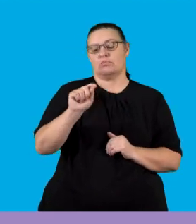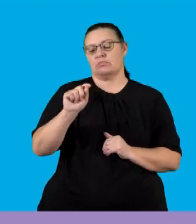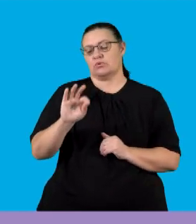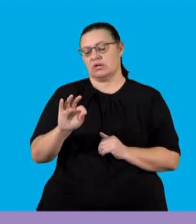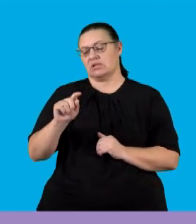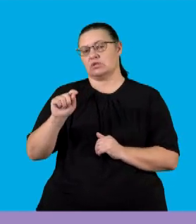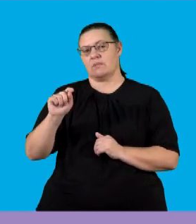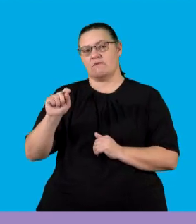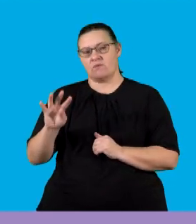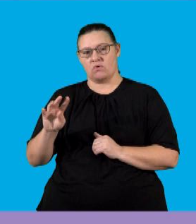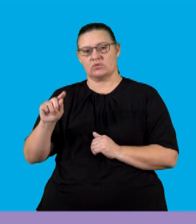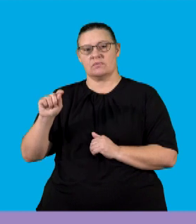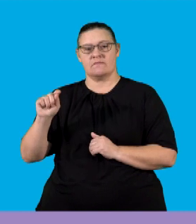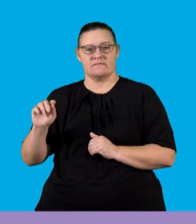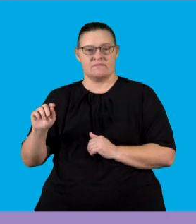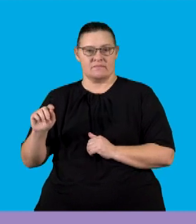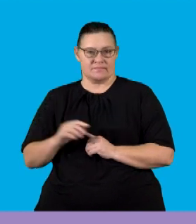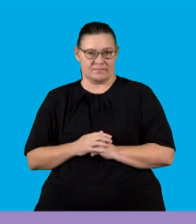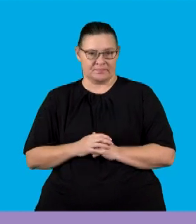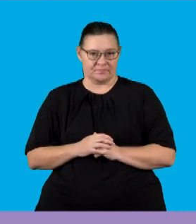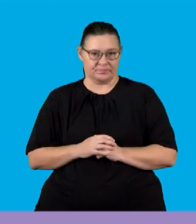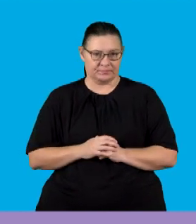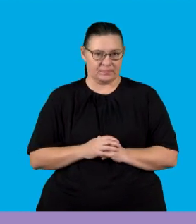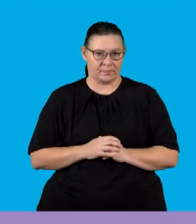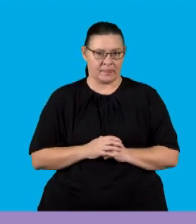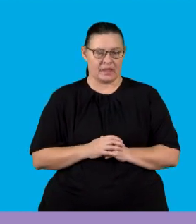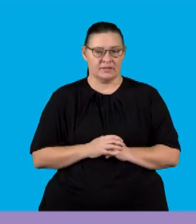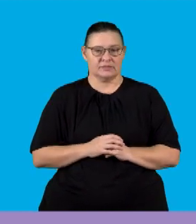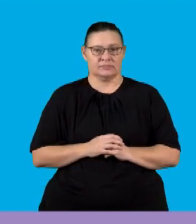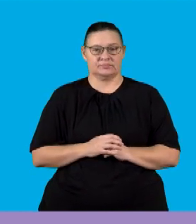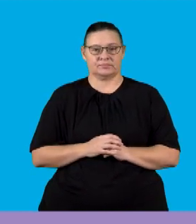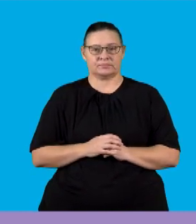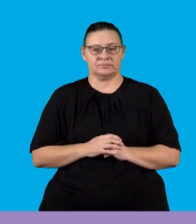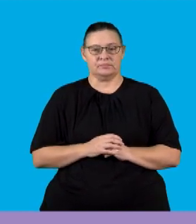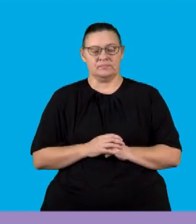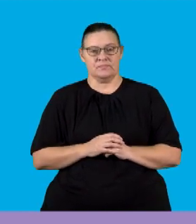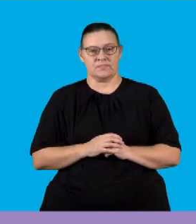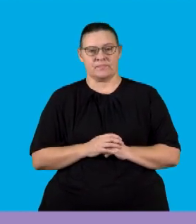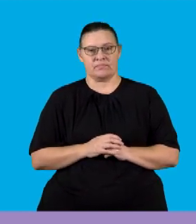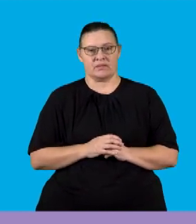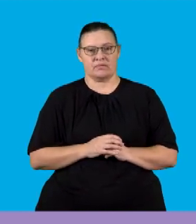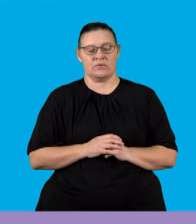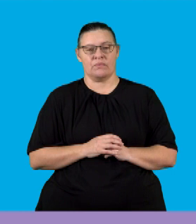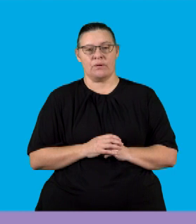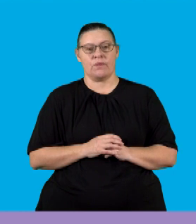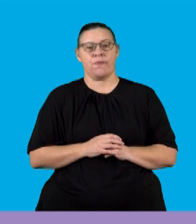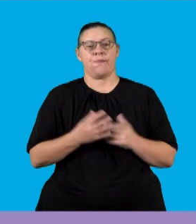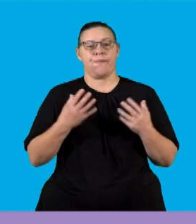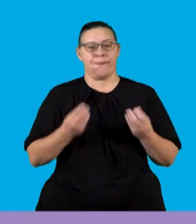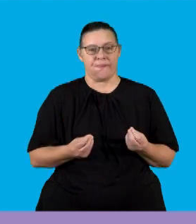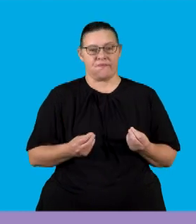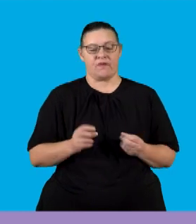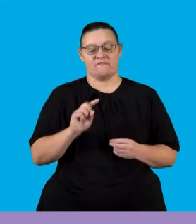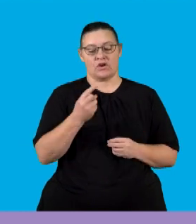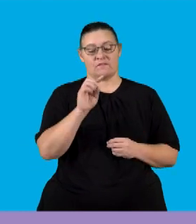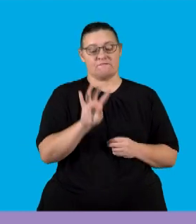fourth term. So we already have those first 4 terms, that is 1, 3, 9, and 27. Now, how